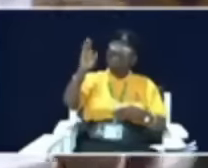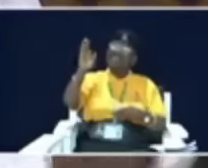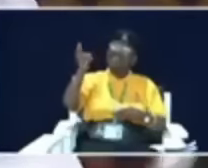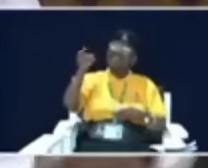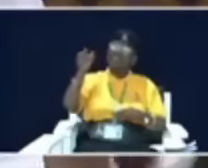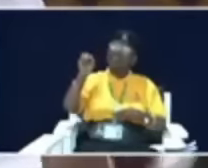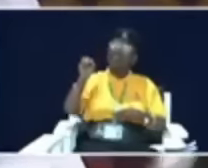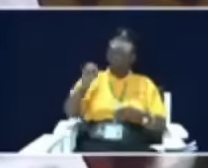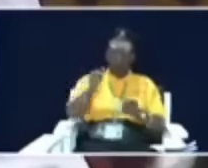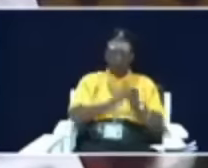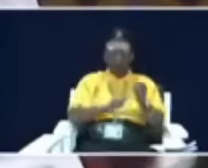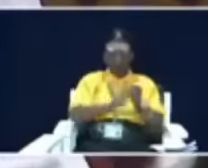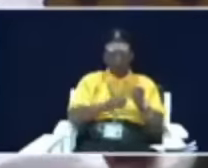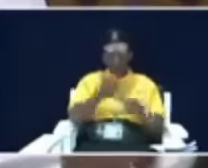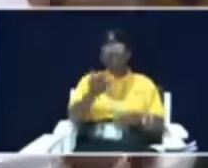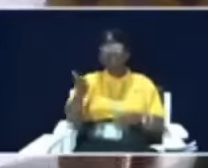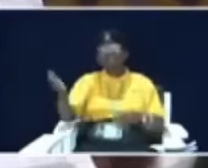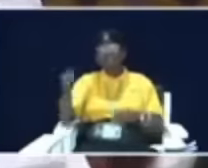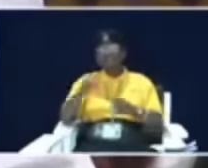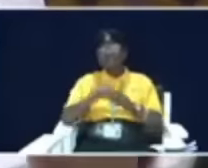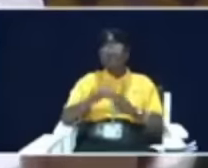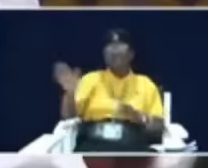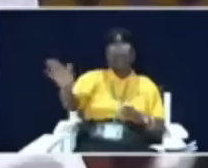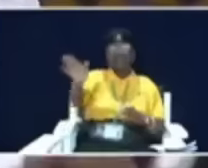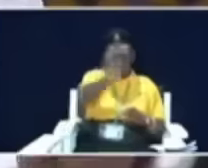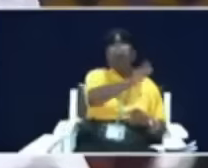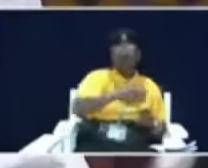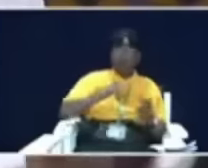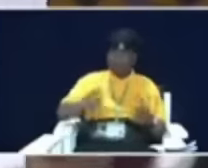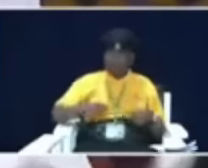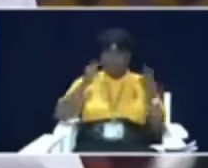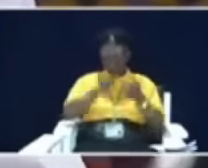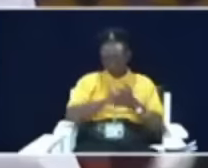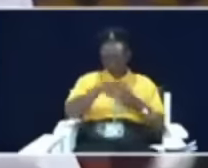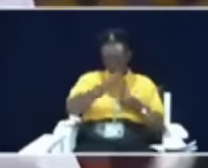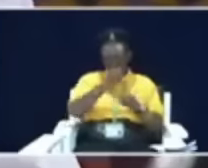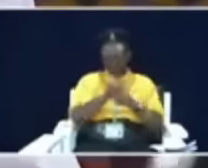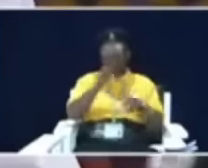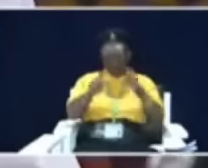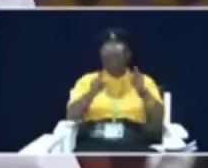Everything in your life that is causing people to say, where is your God?